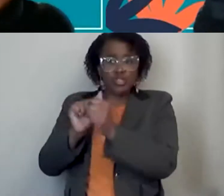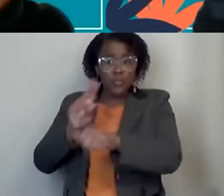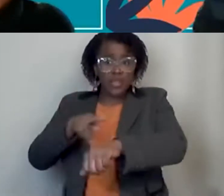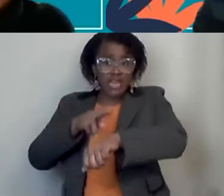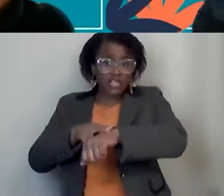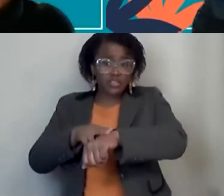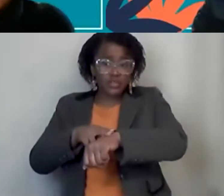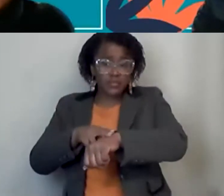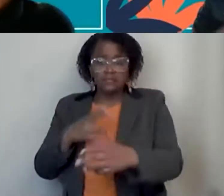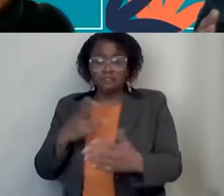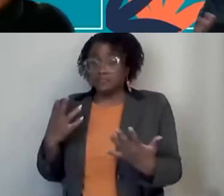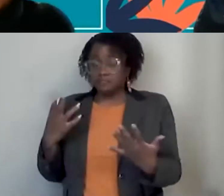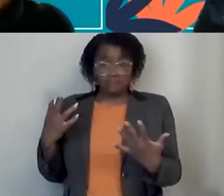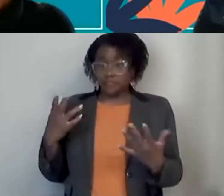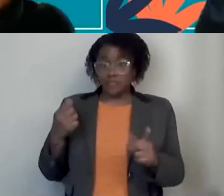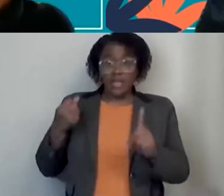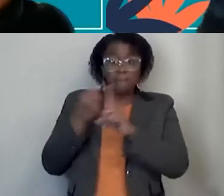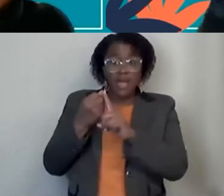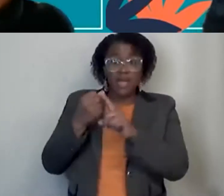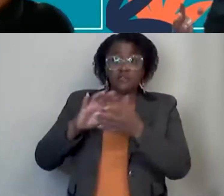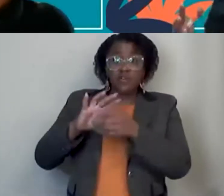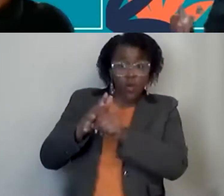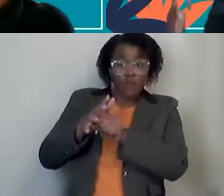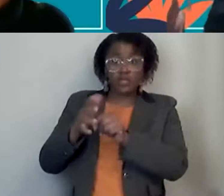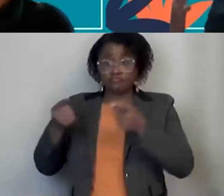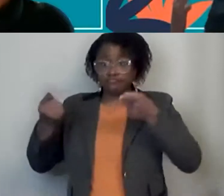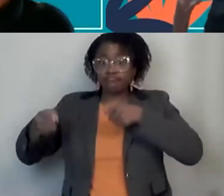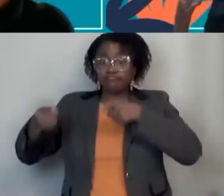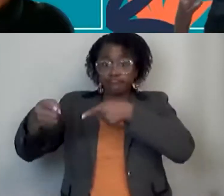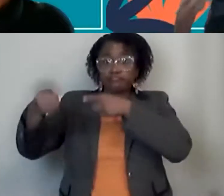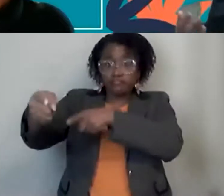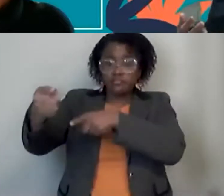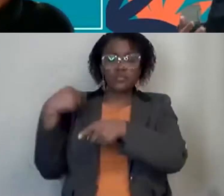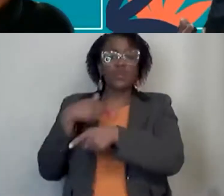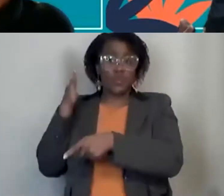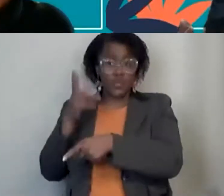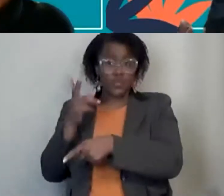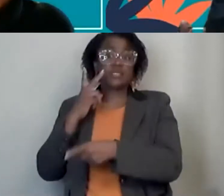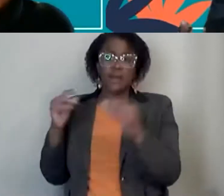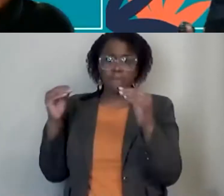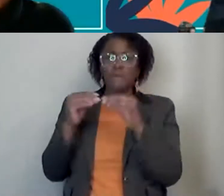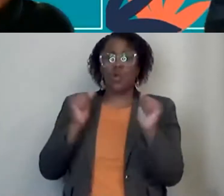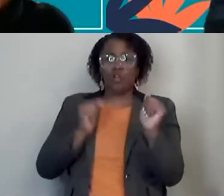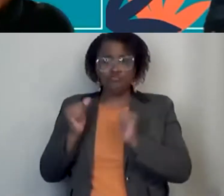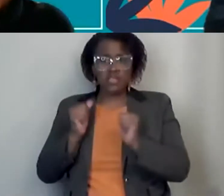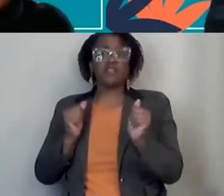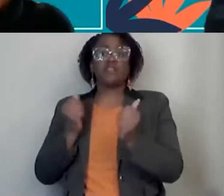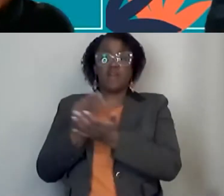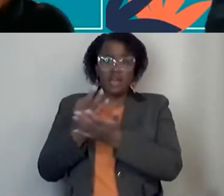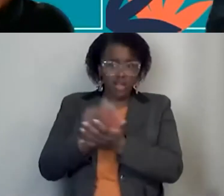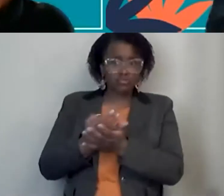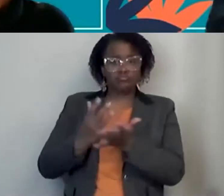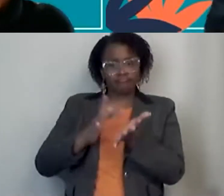because as the impacts of COVID fall out, we're going to see an ever more aggressive kind of financialization